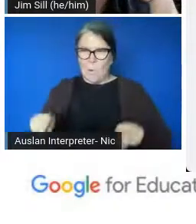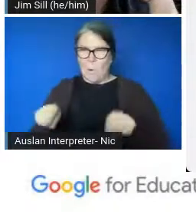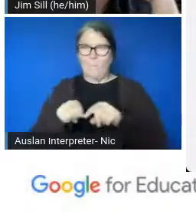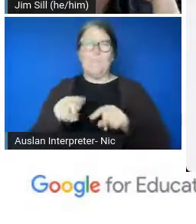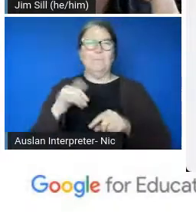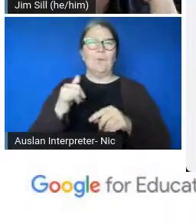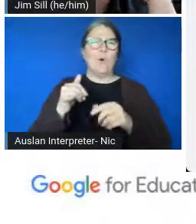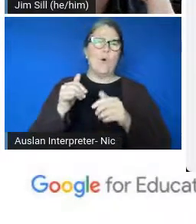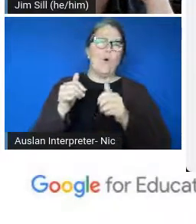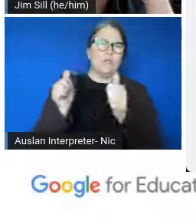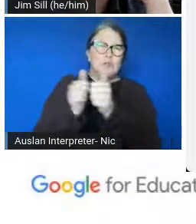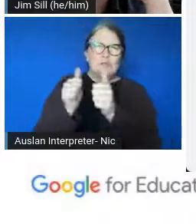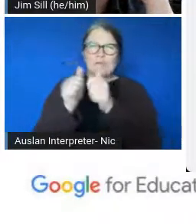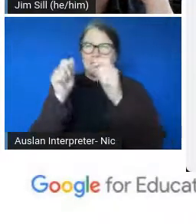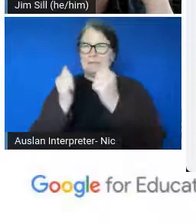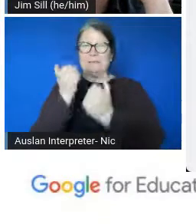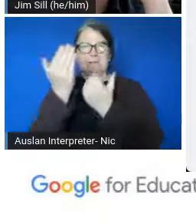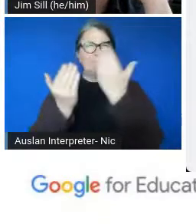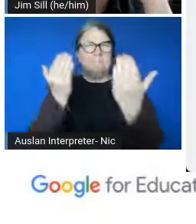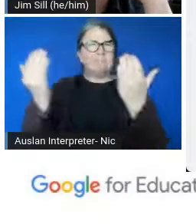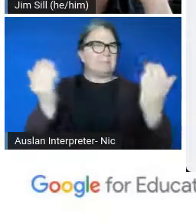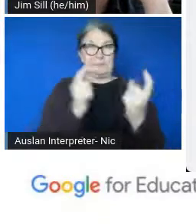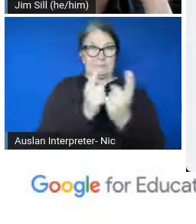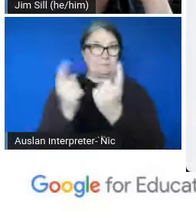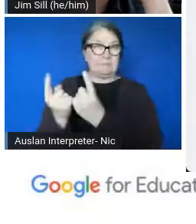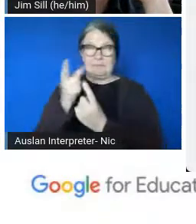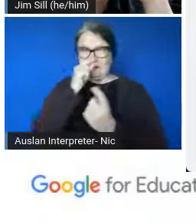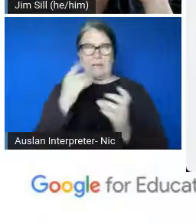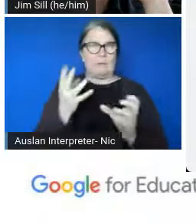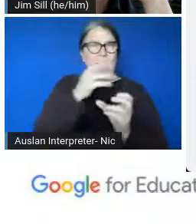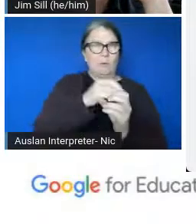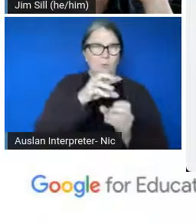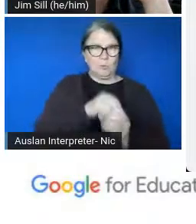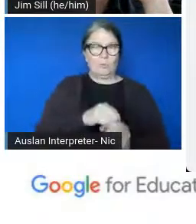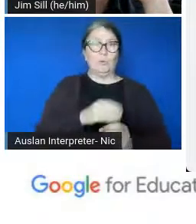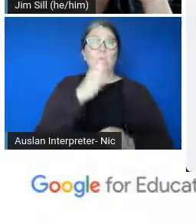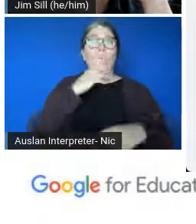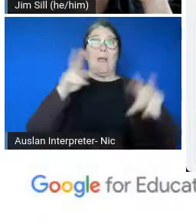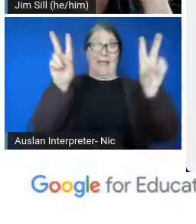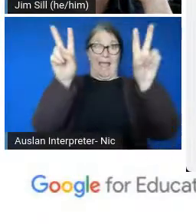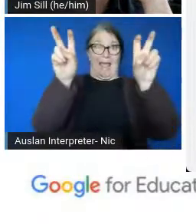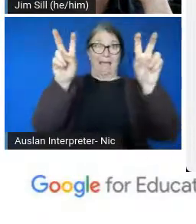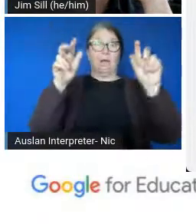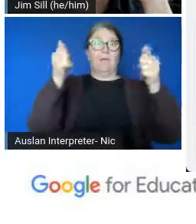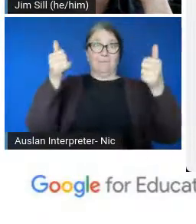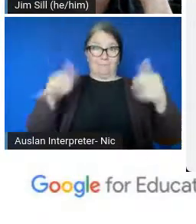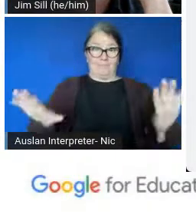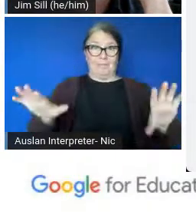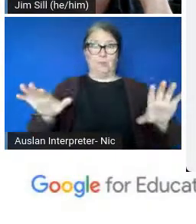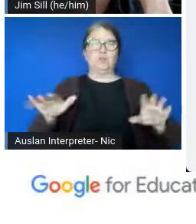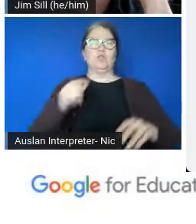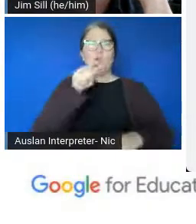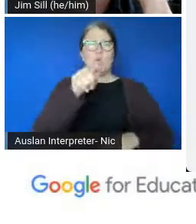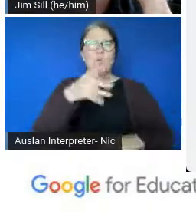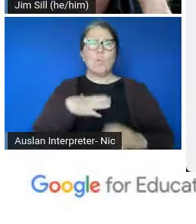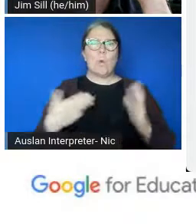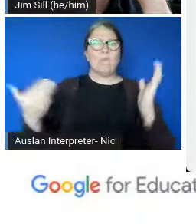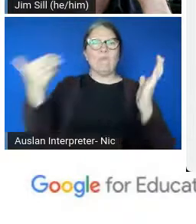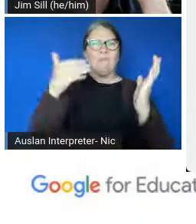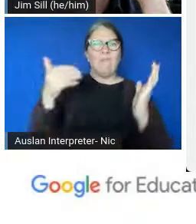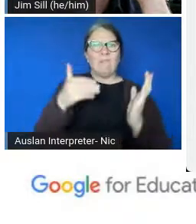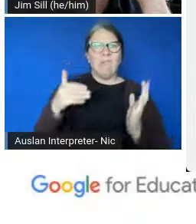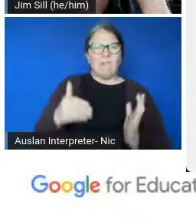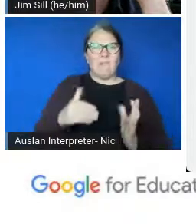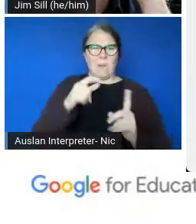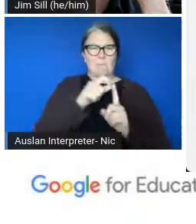pieces. So once you've kind of done your top header and you're actually wanting to populate the site, if you